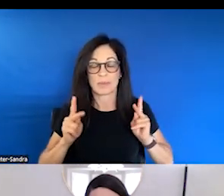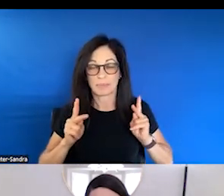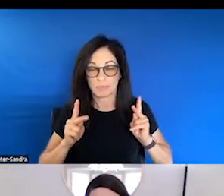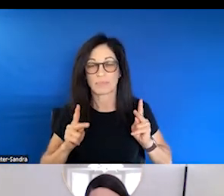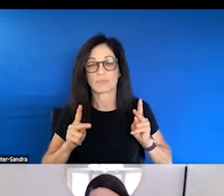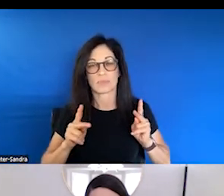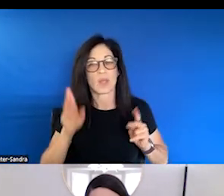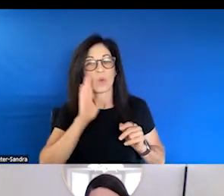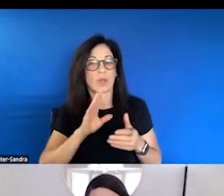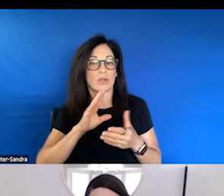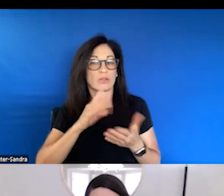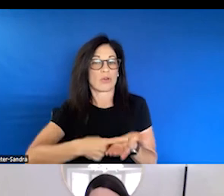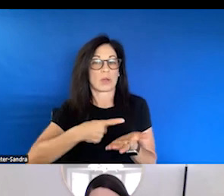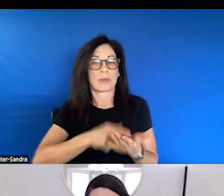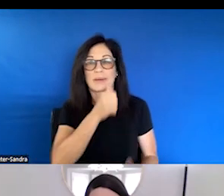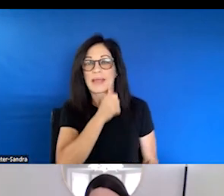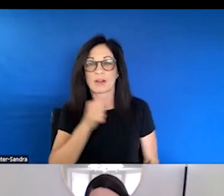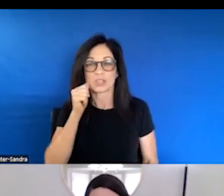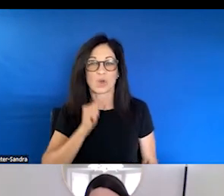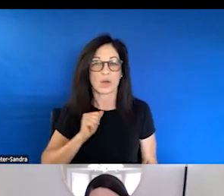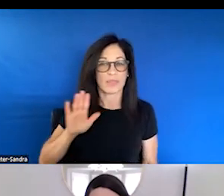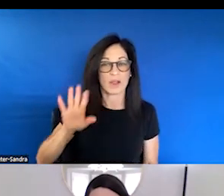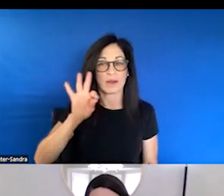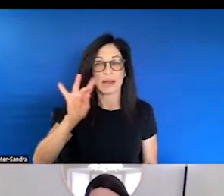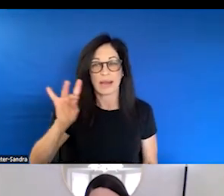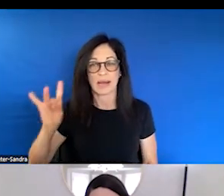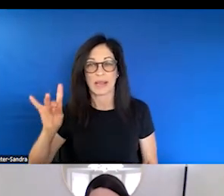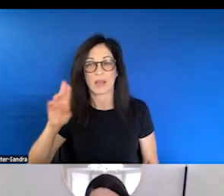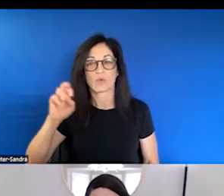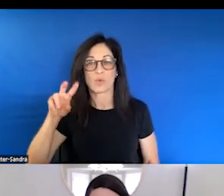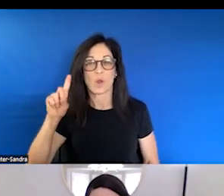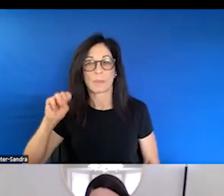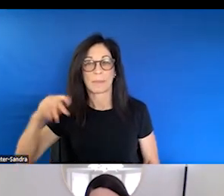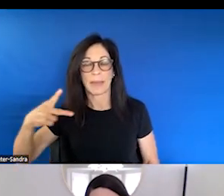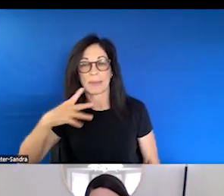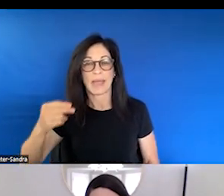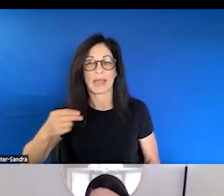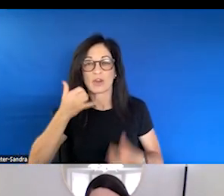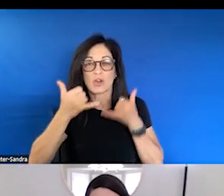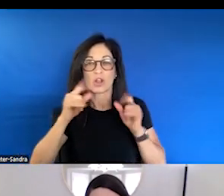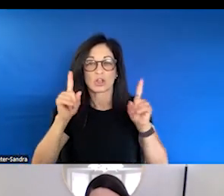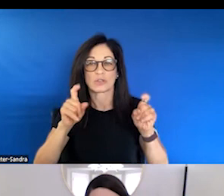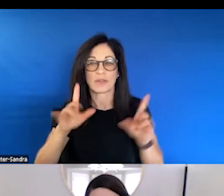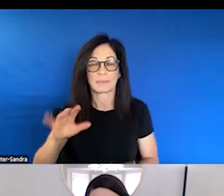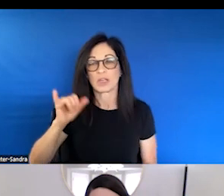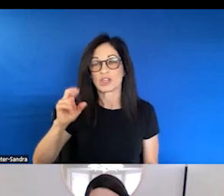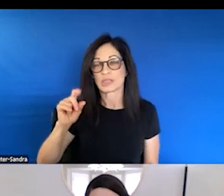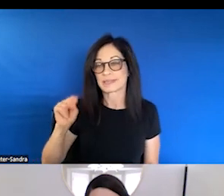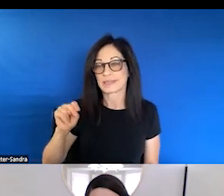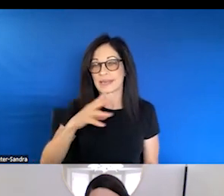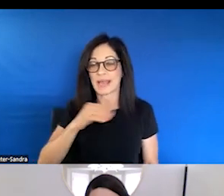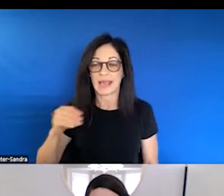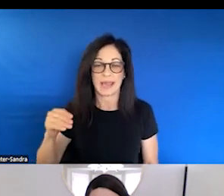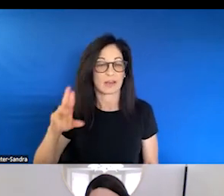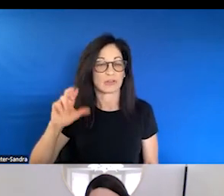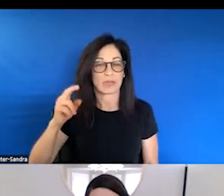talk about Arizona's 988 roadmap and caller survey. So Justin and Rachel. And Justin and the